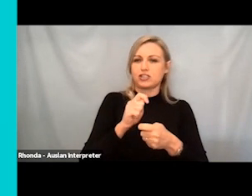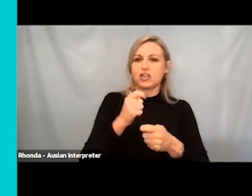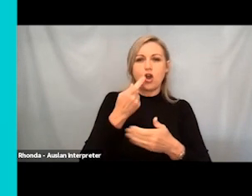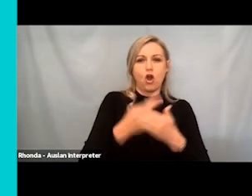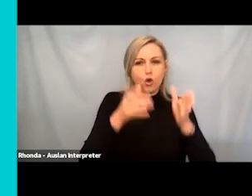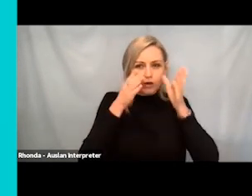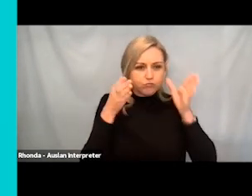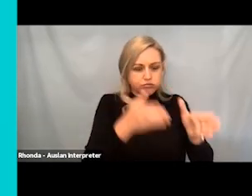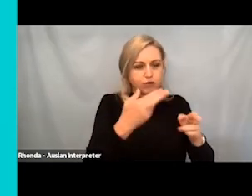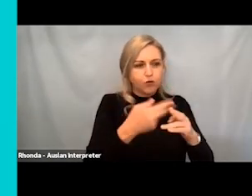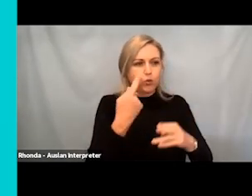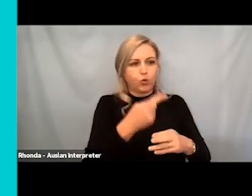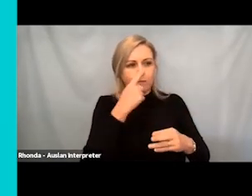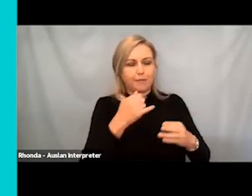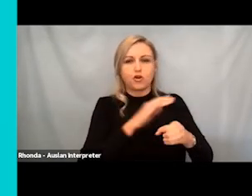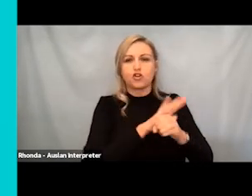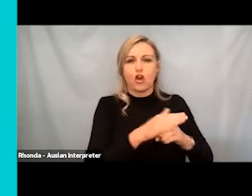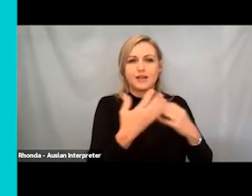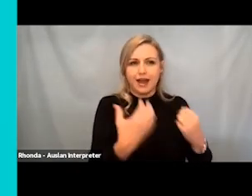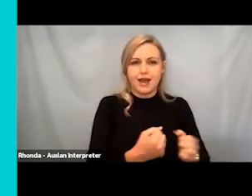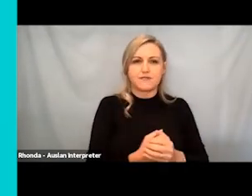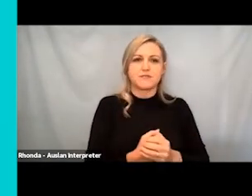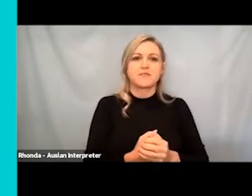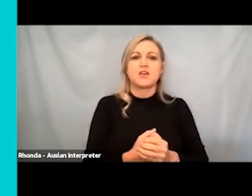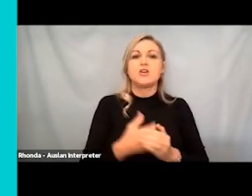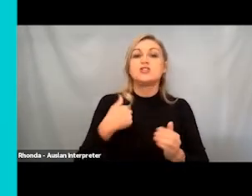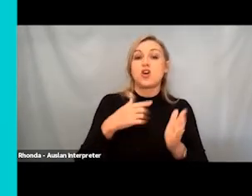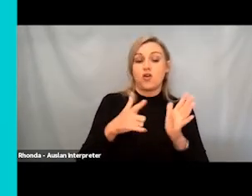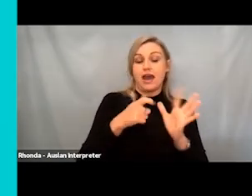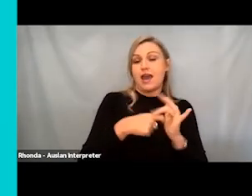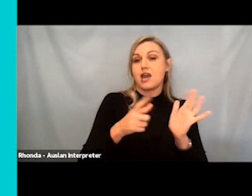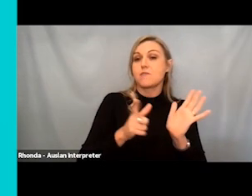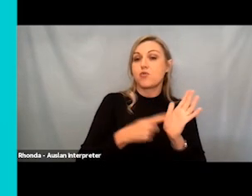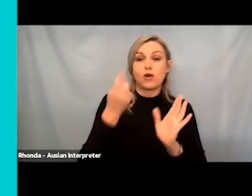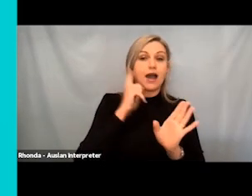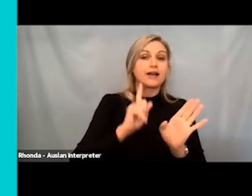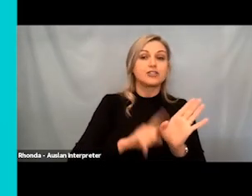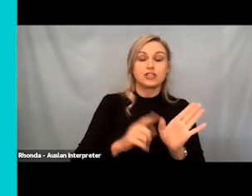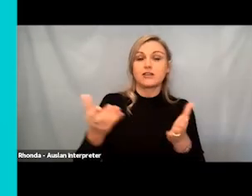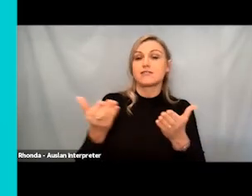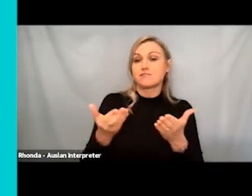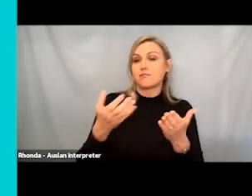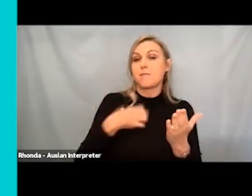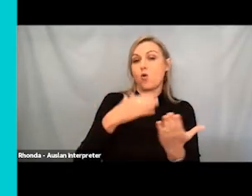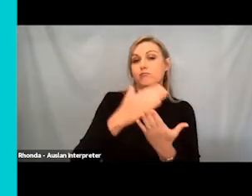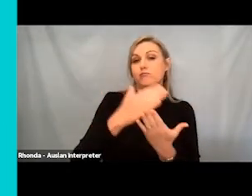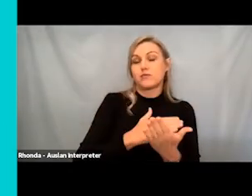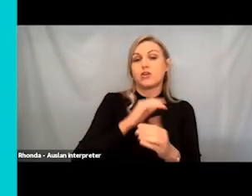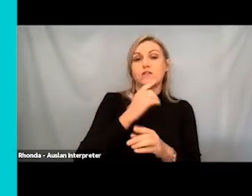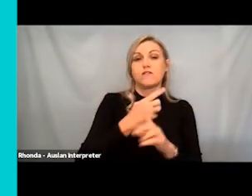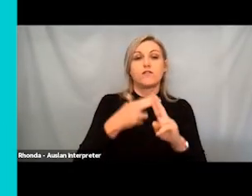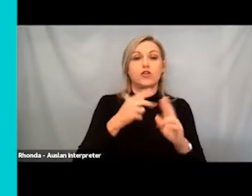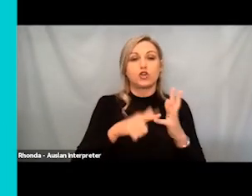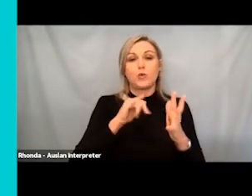of COVID-19. The NHMRC released guidance in April of last year, which followed on from the US